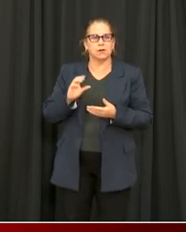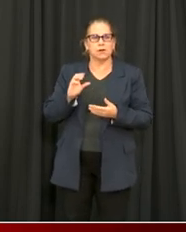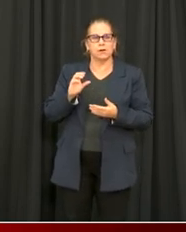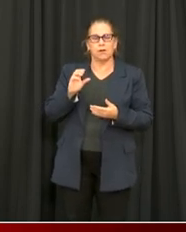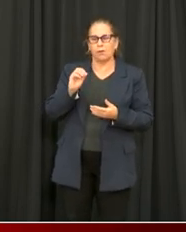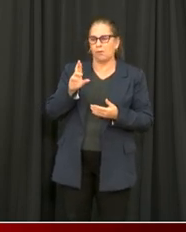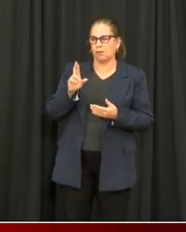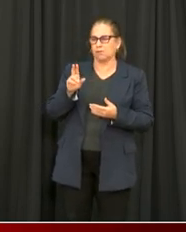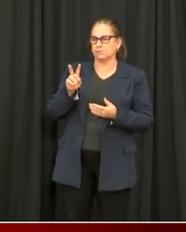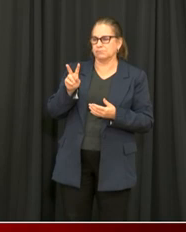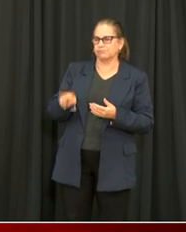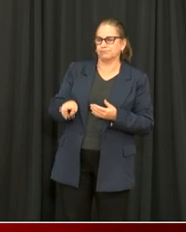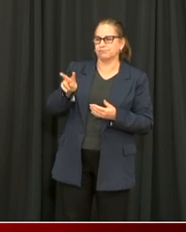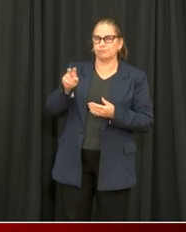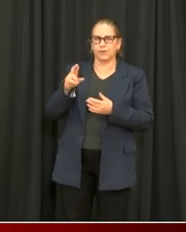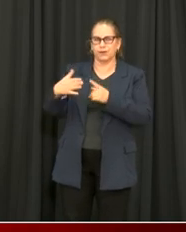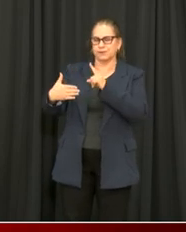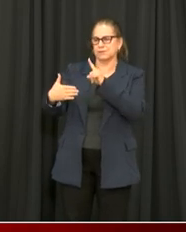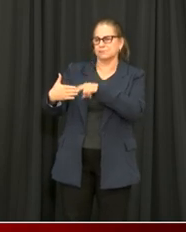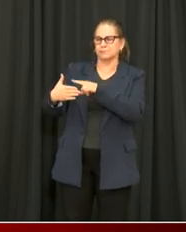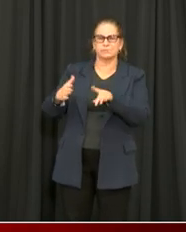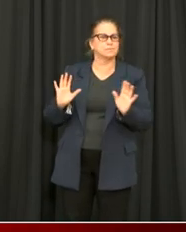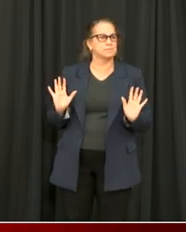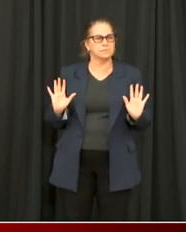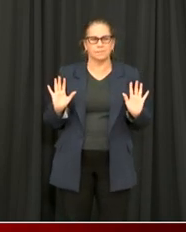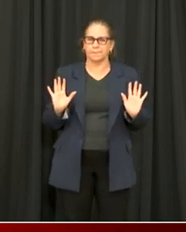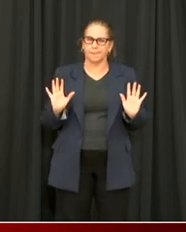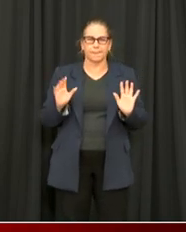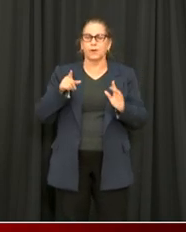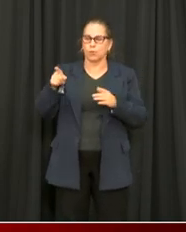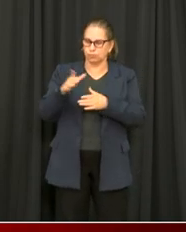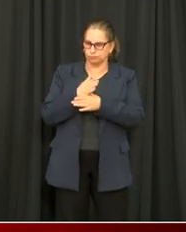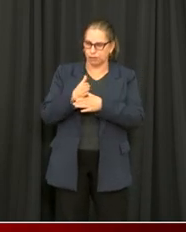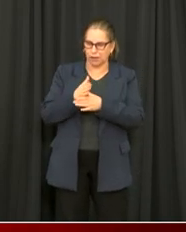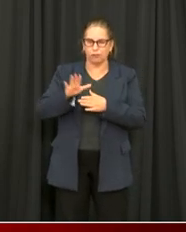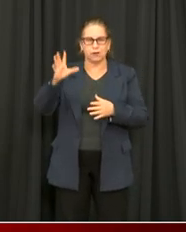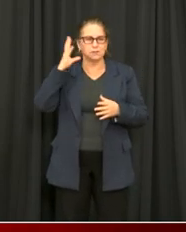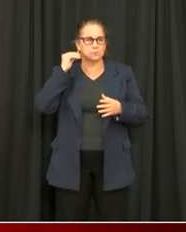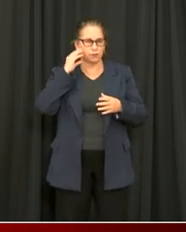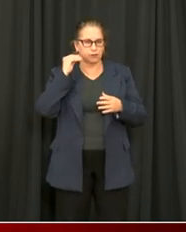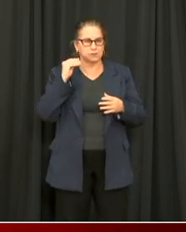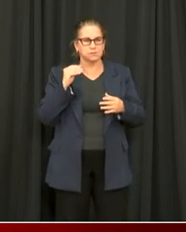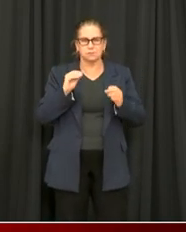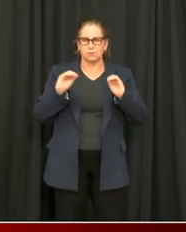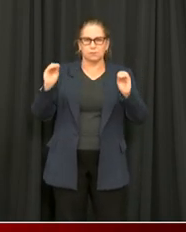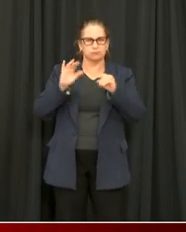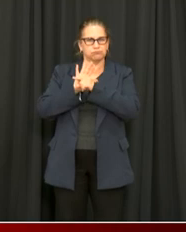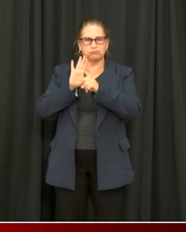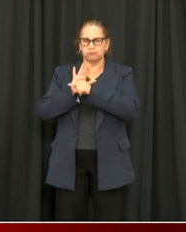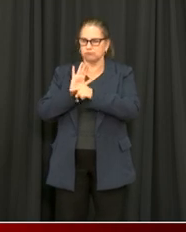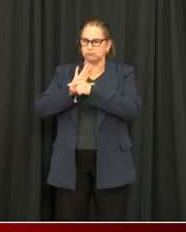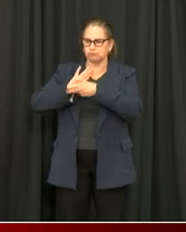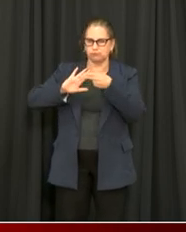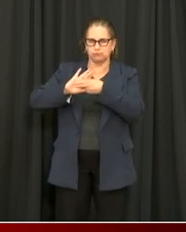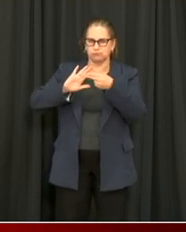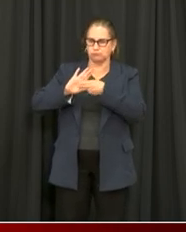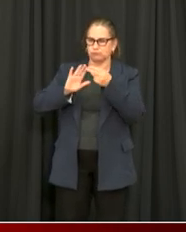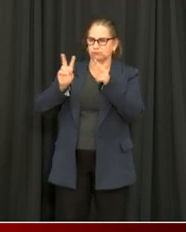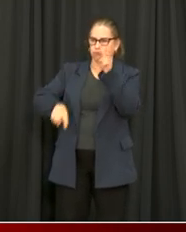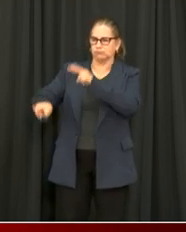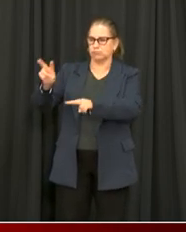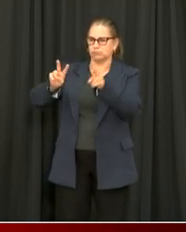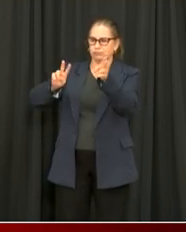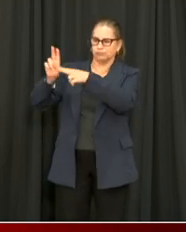to could give people the impression that there is a stigma around participating in a particular type of activity and